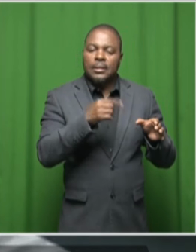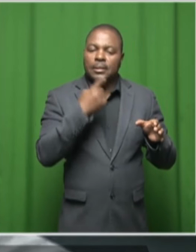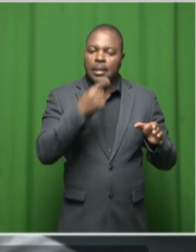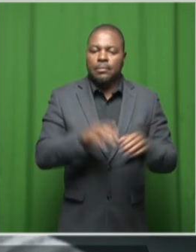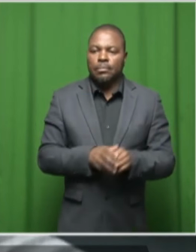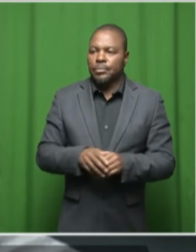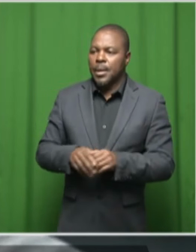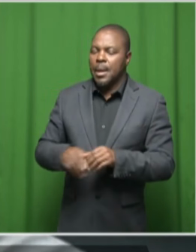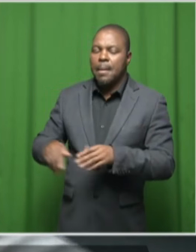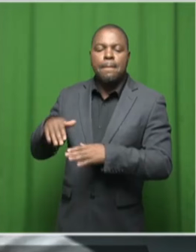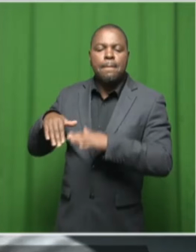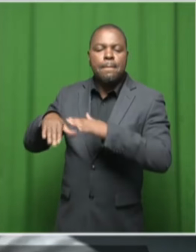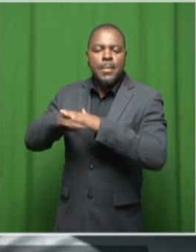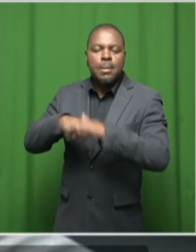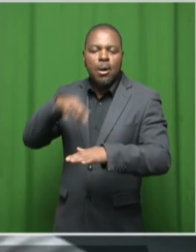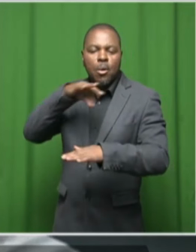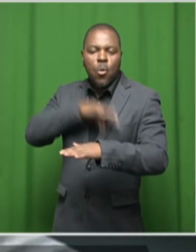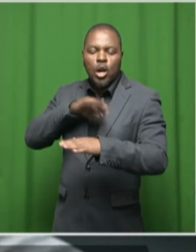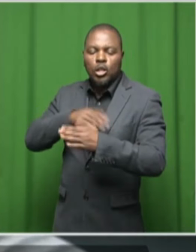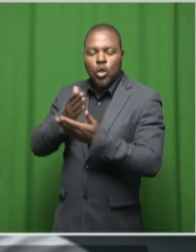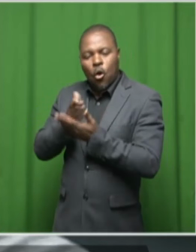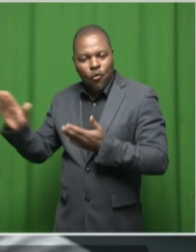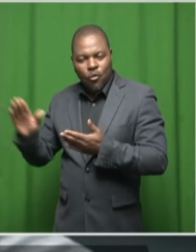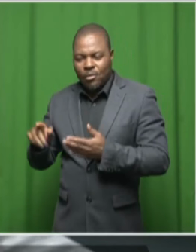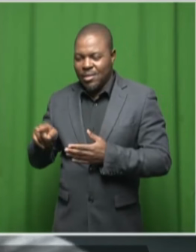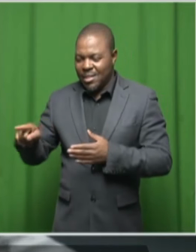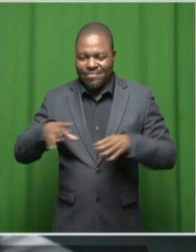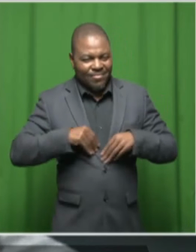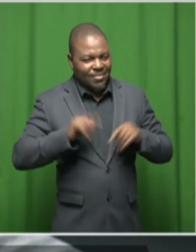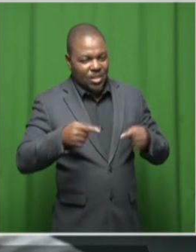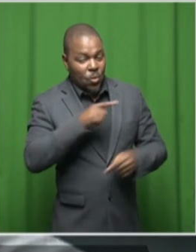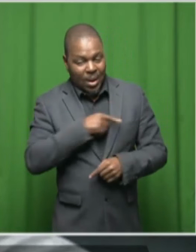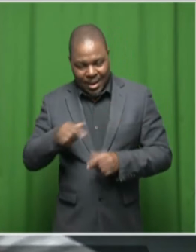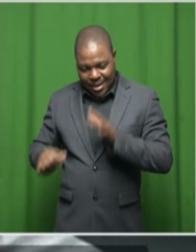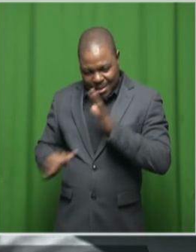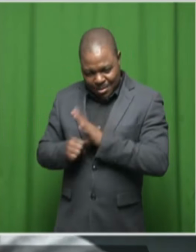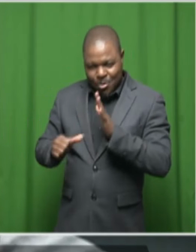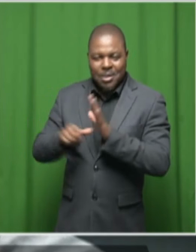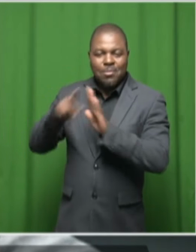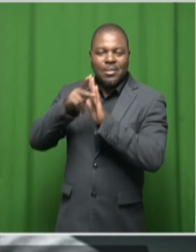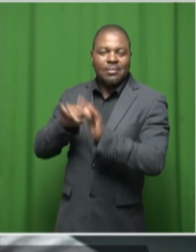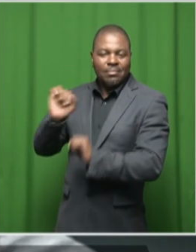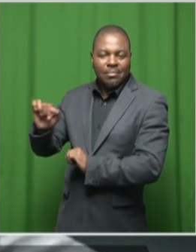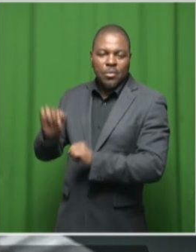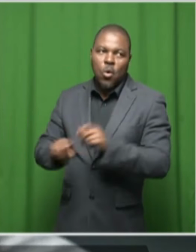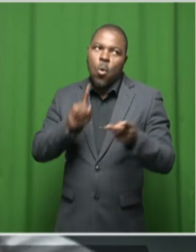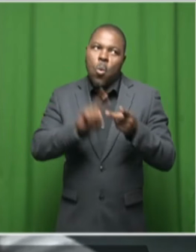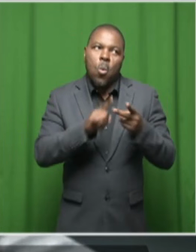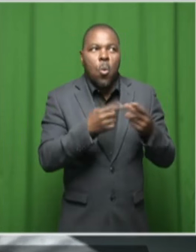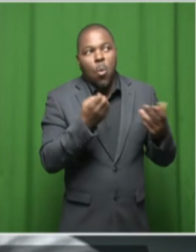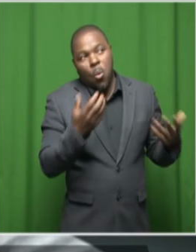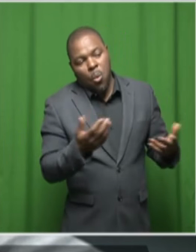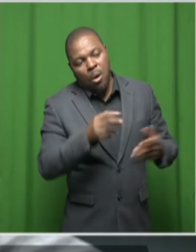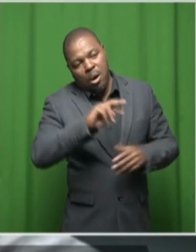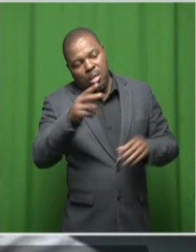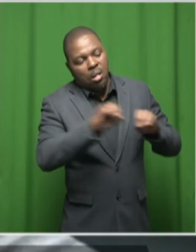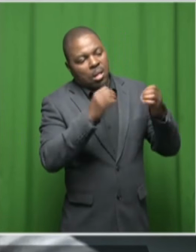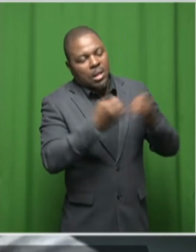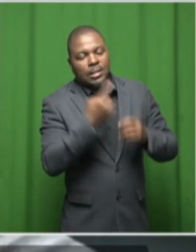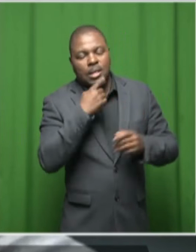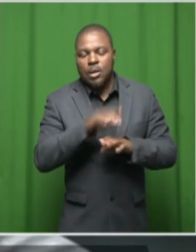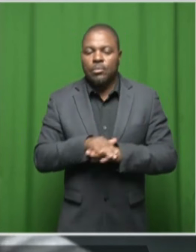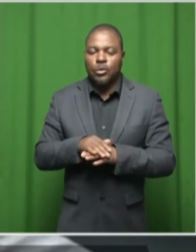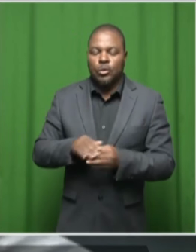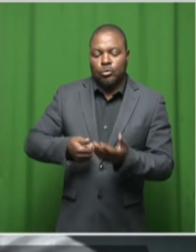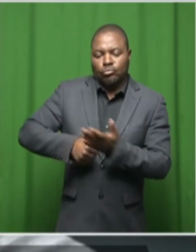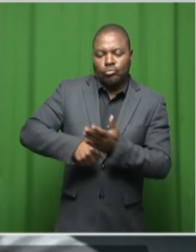destroy minimum wage, because that is a key tenet in ANC policy. Or another political party coming and saying no more social grants